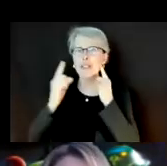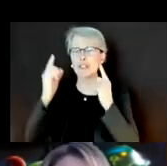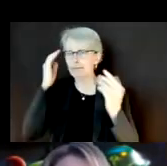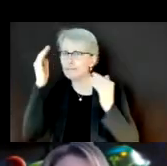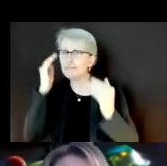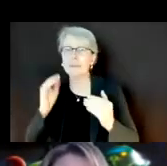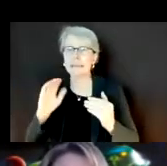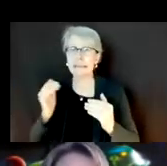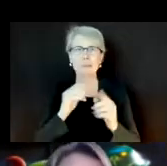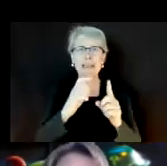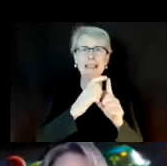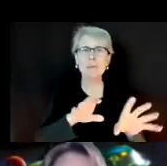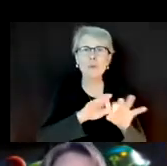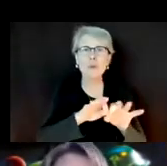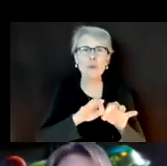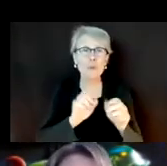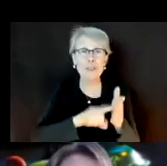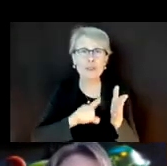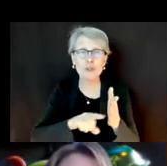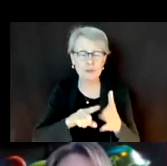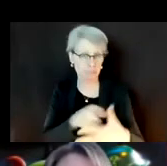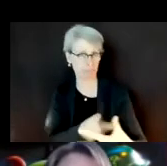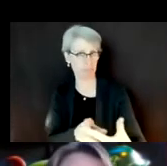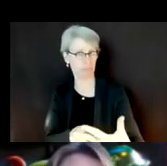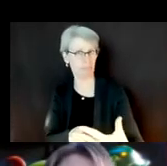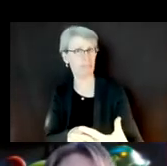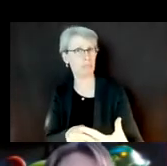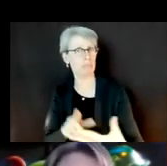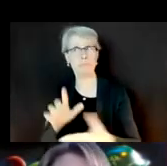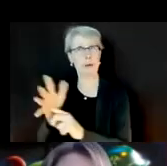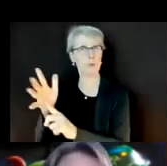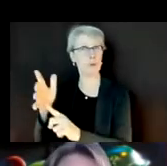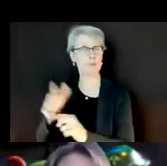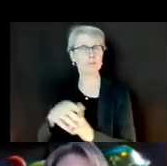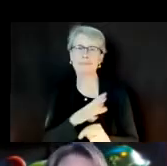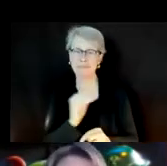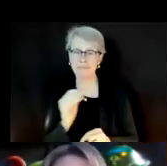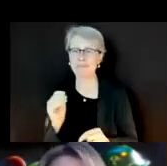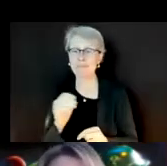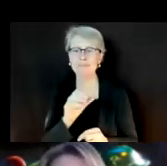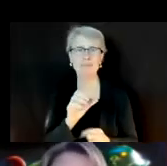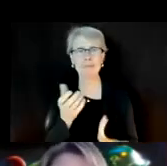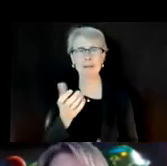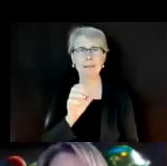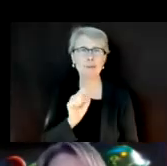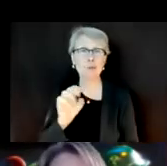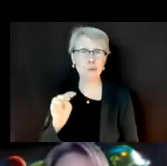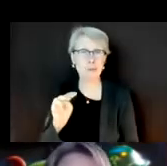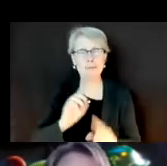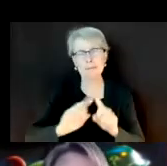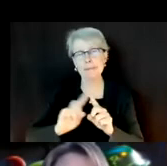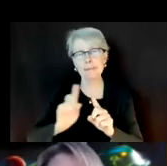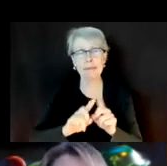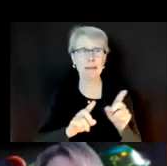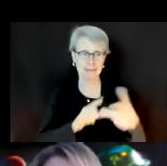from the keyword research. And then I've got assets that I can share out through my social media channels, and I can leverage them in all kinds of different ways and